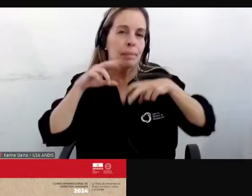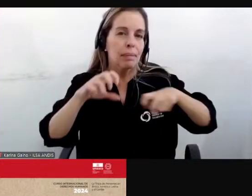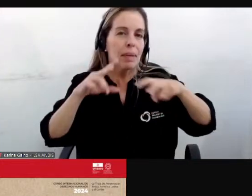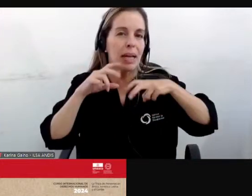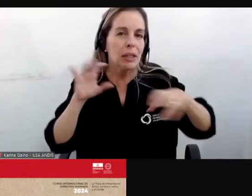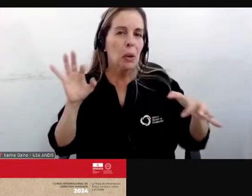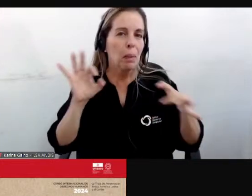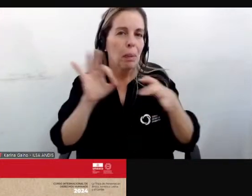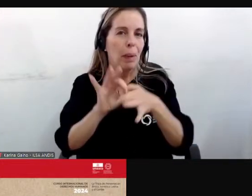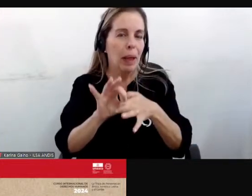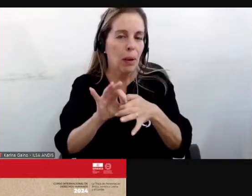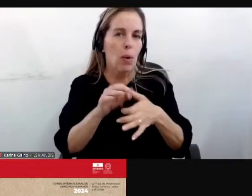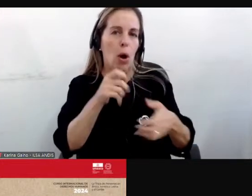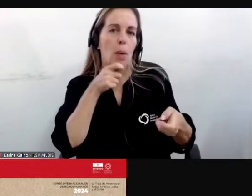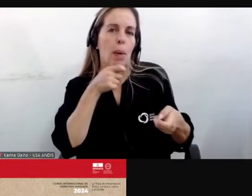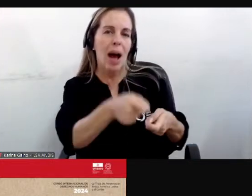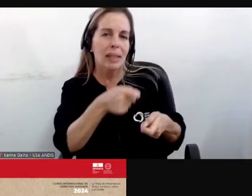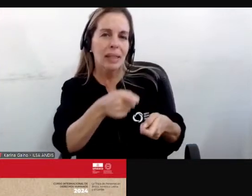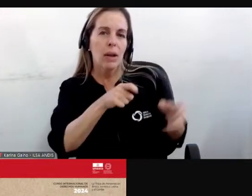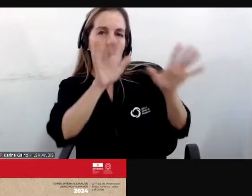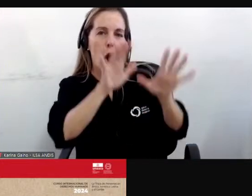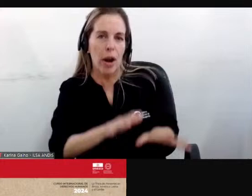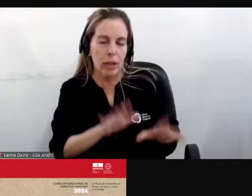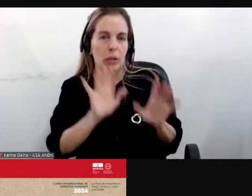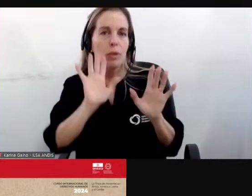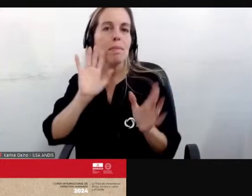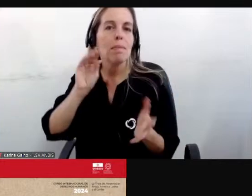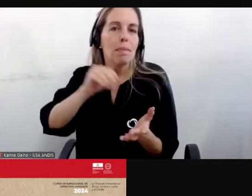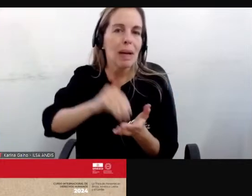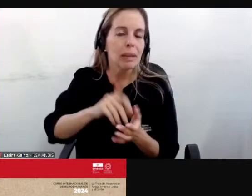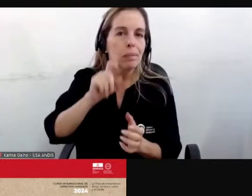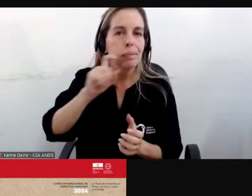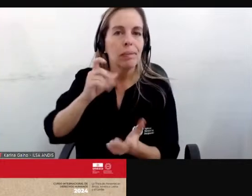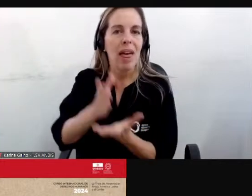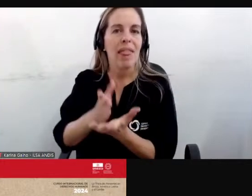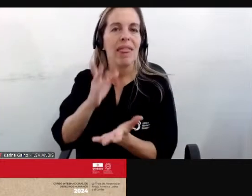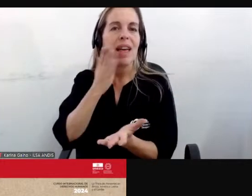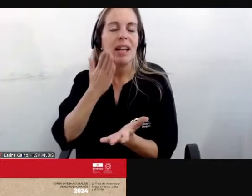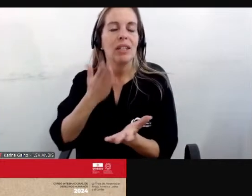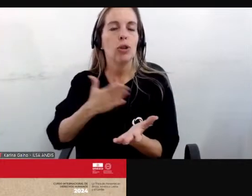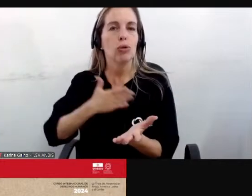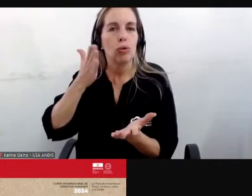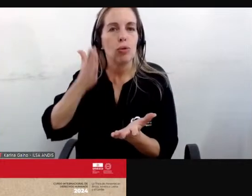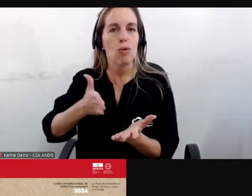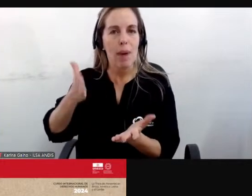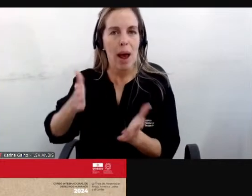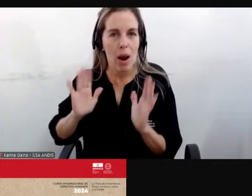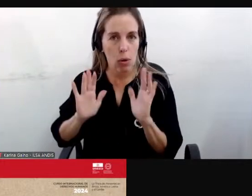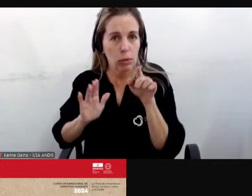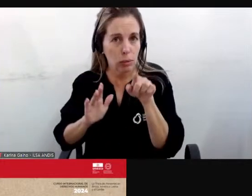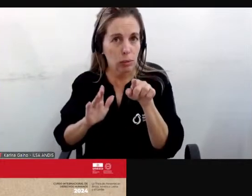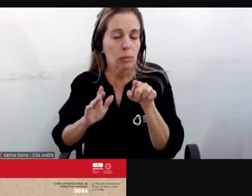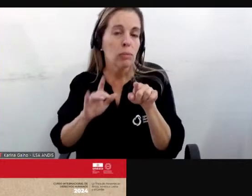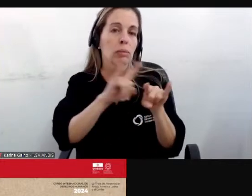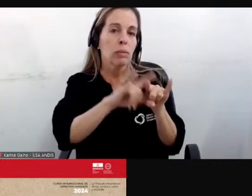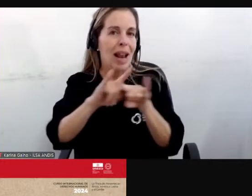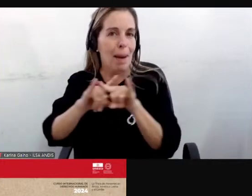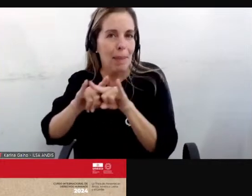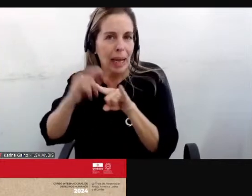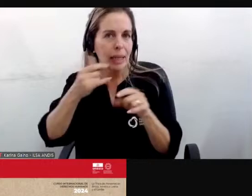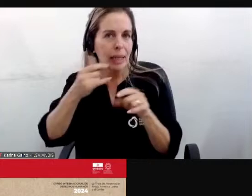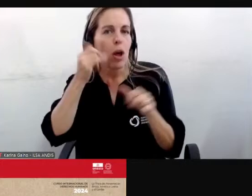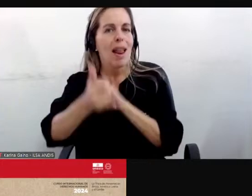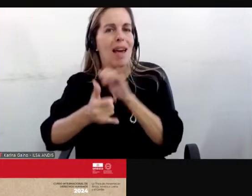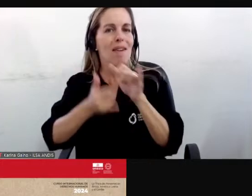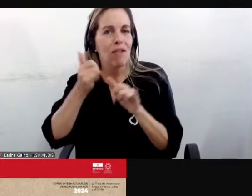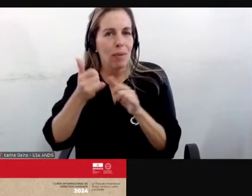has researched on the links between organized crime and abuses to human rights. You'll be able to read